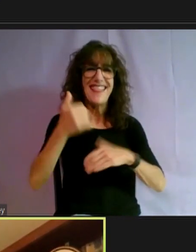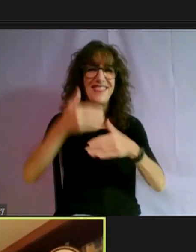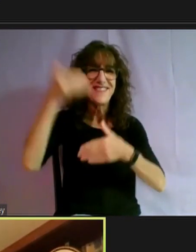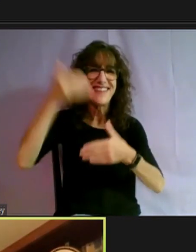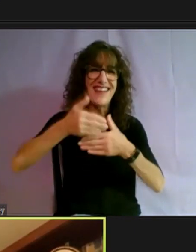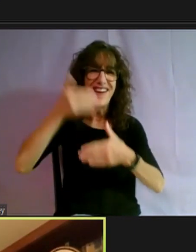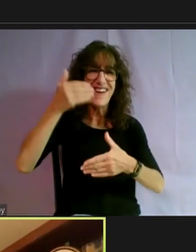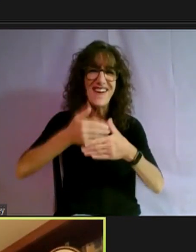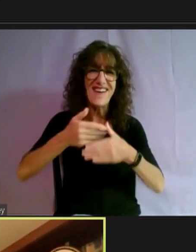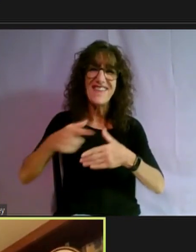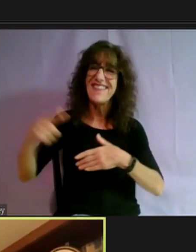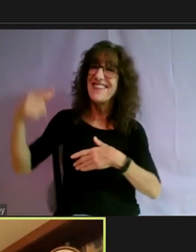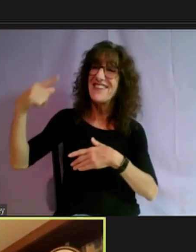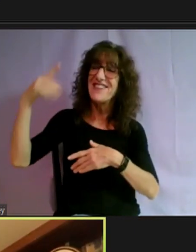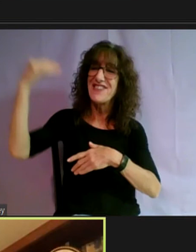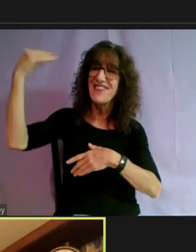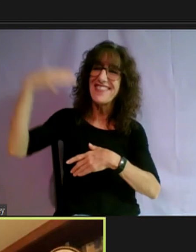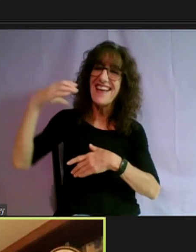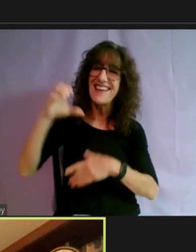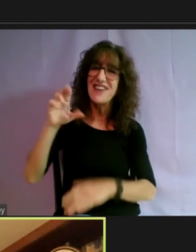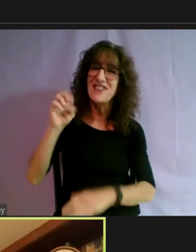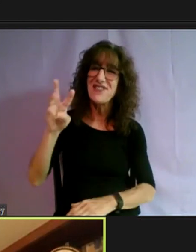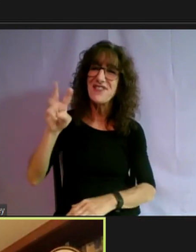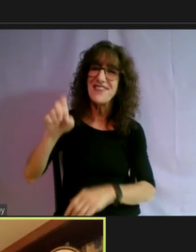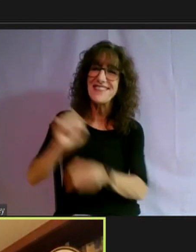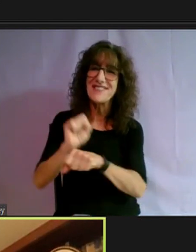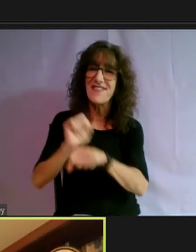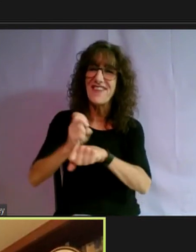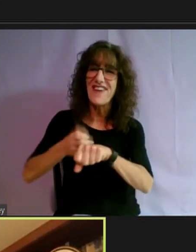Get your lighting crew to work.